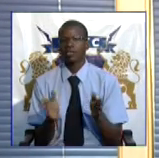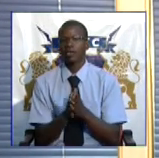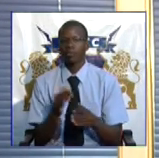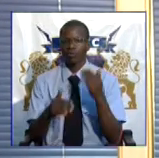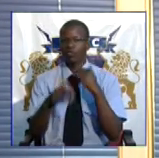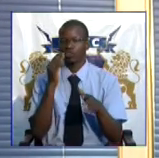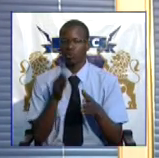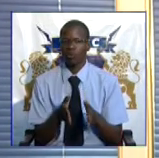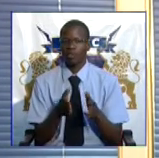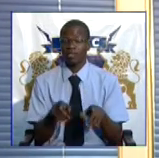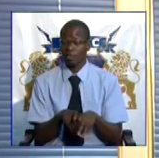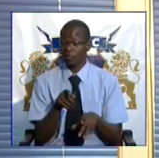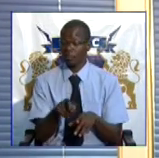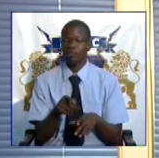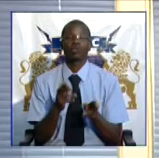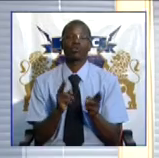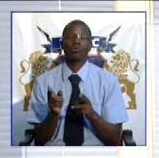of any organization.